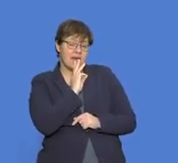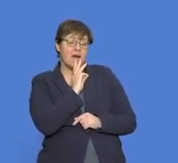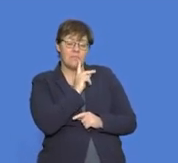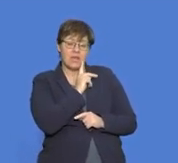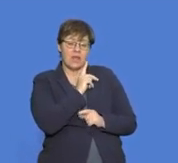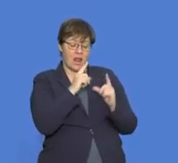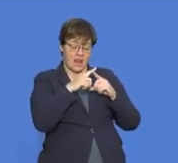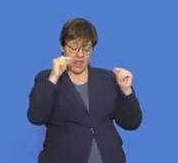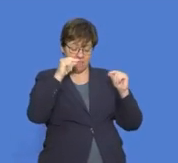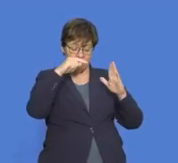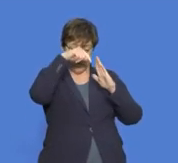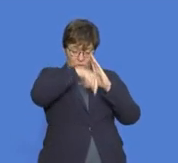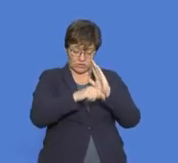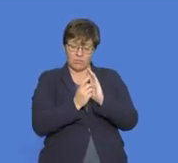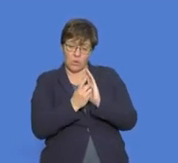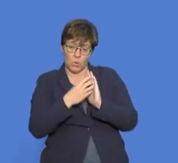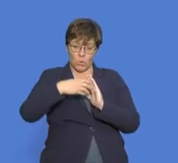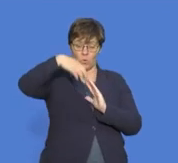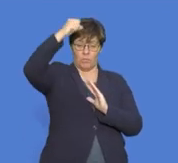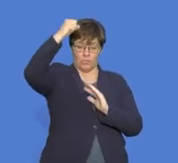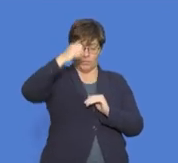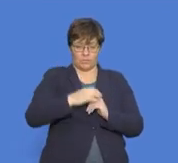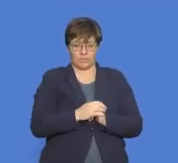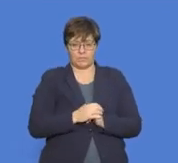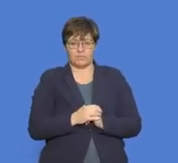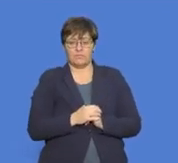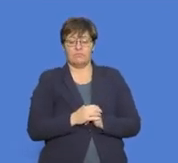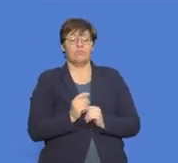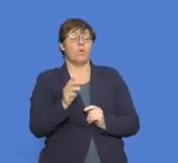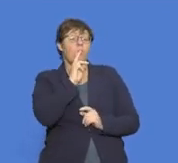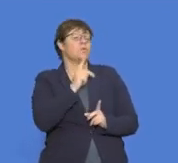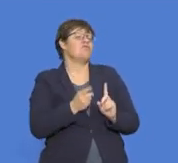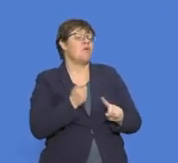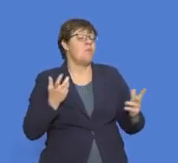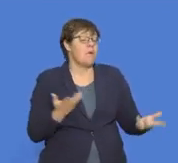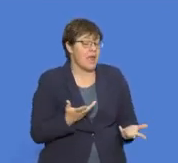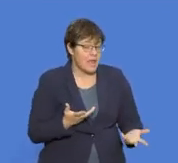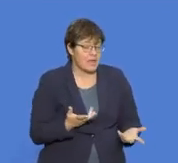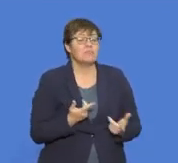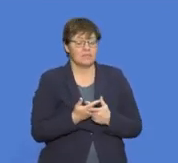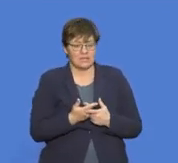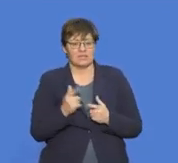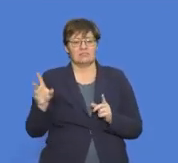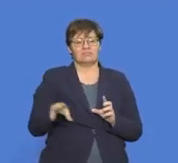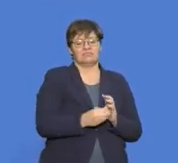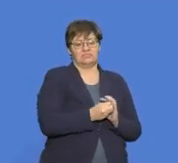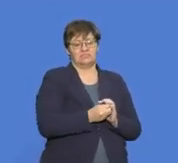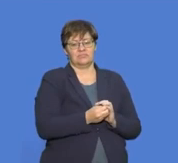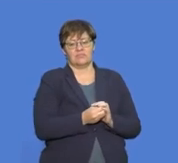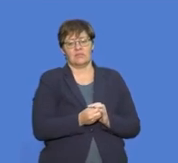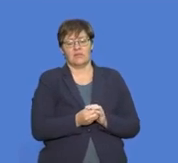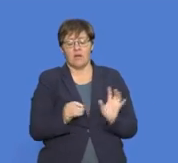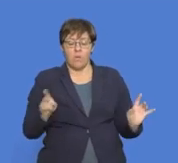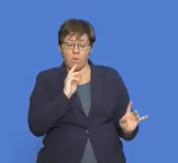leaves of a plant. Where do the leaves get the water from? So this is transpiration, water being given off. Where